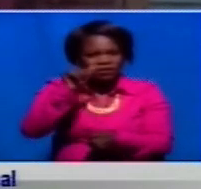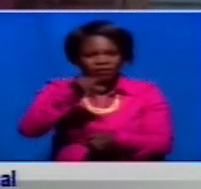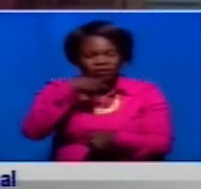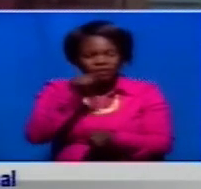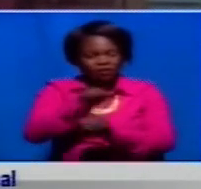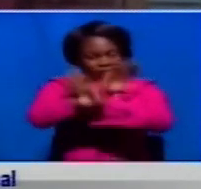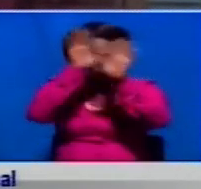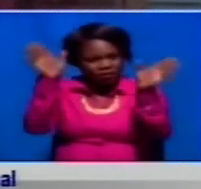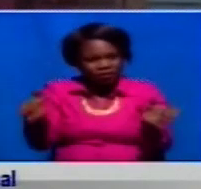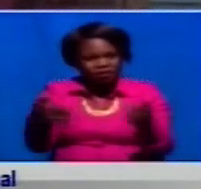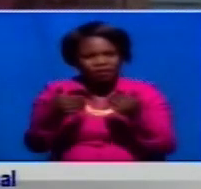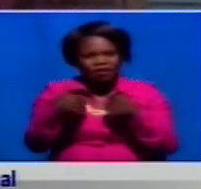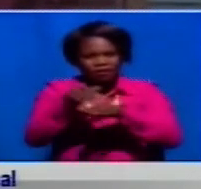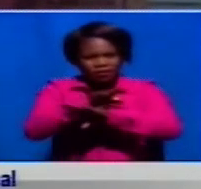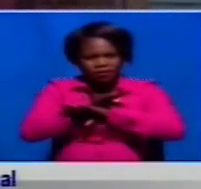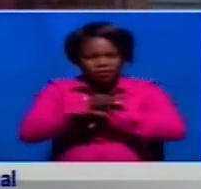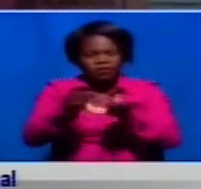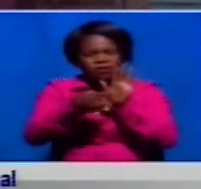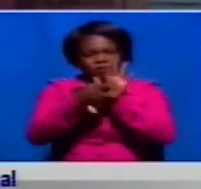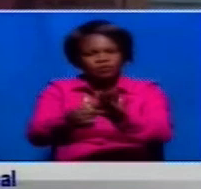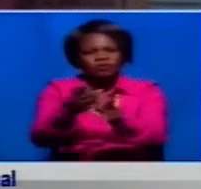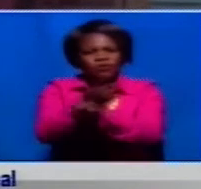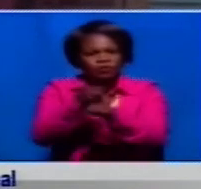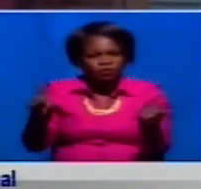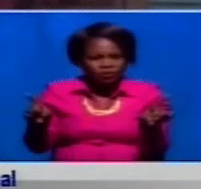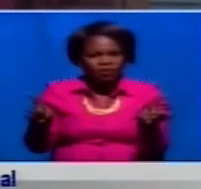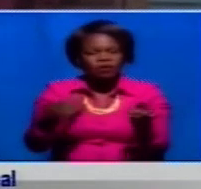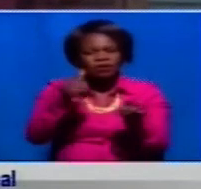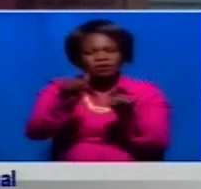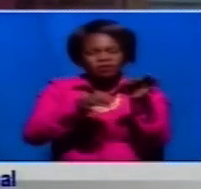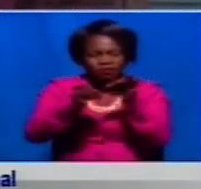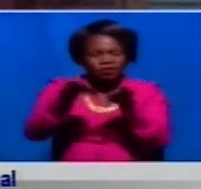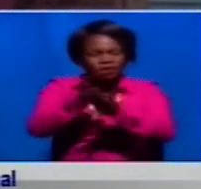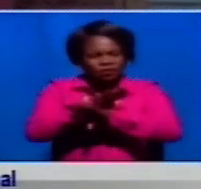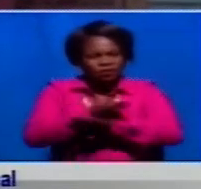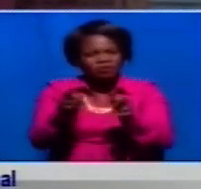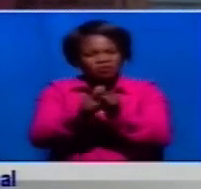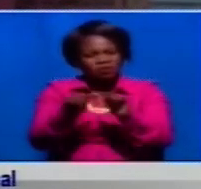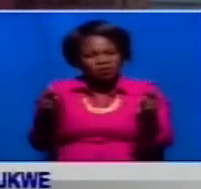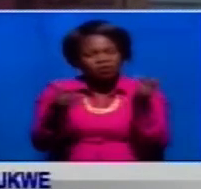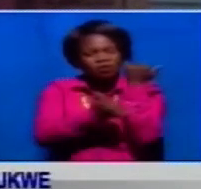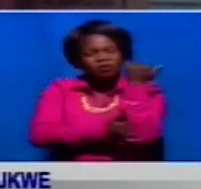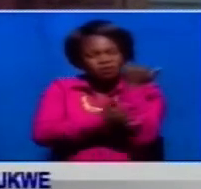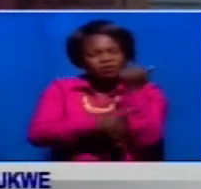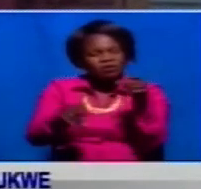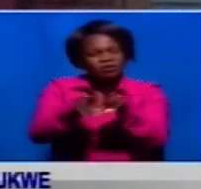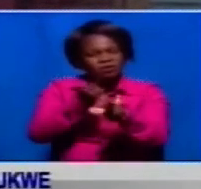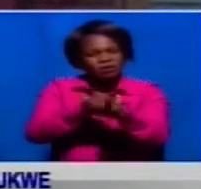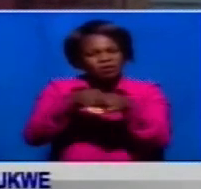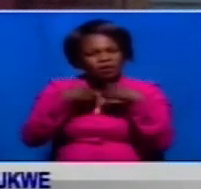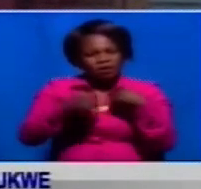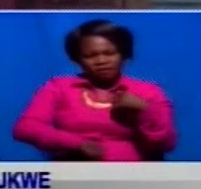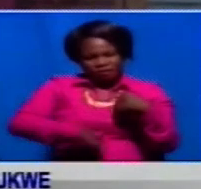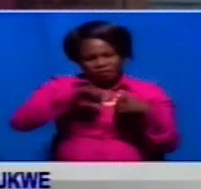clear that Zambians have embraced democracy. He pointed out that Zambia is a great country and has given pride to